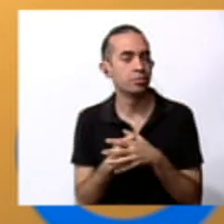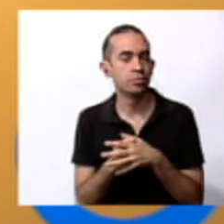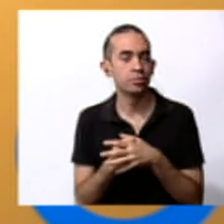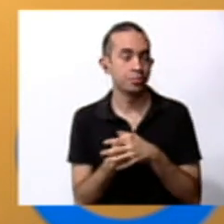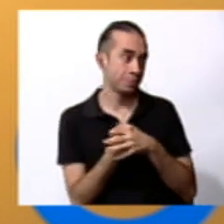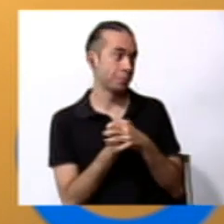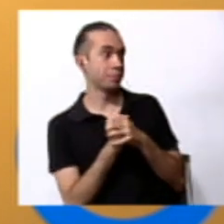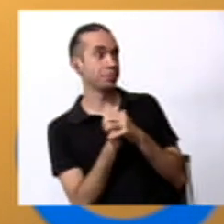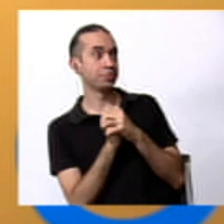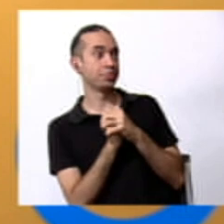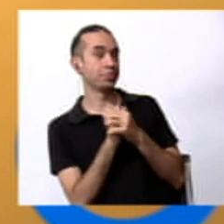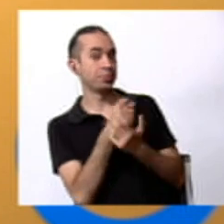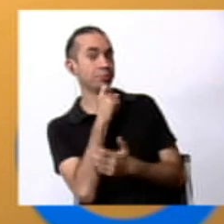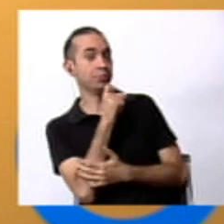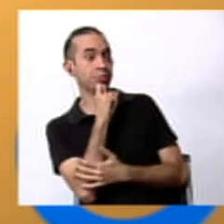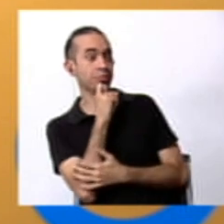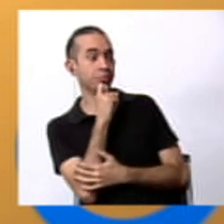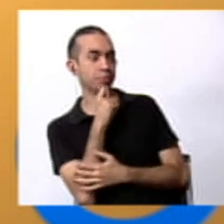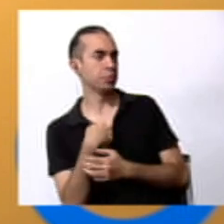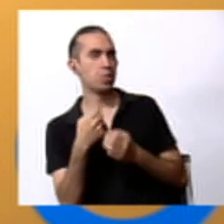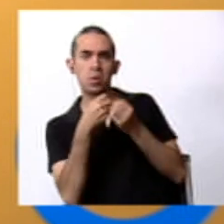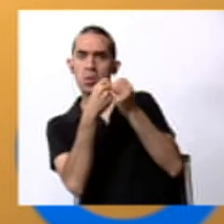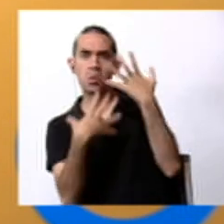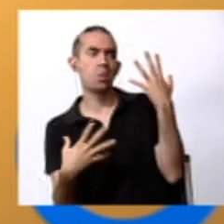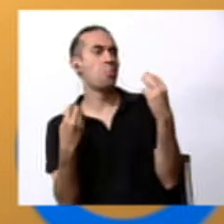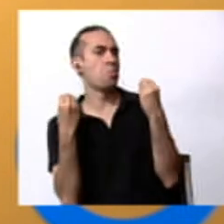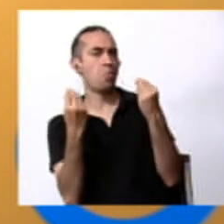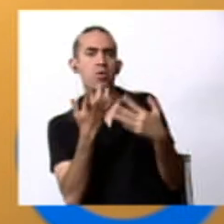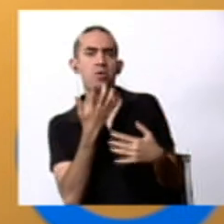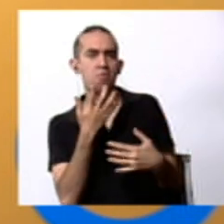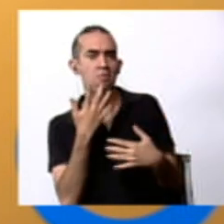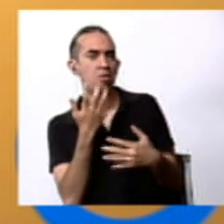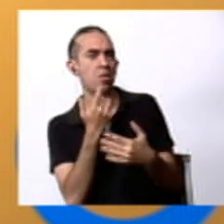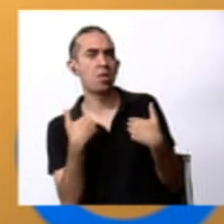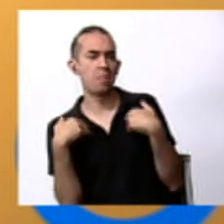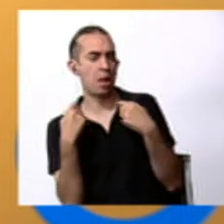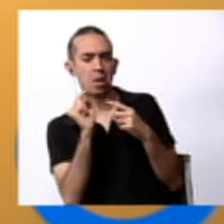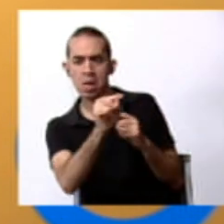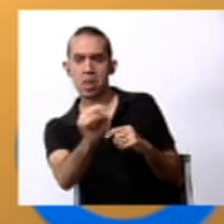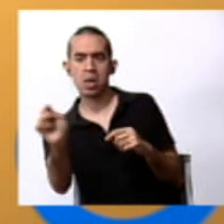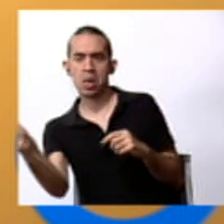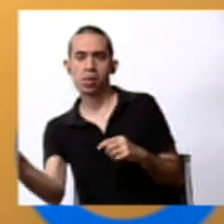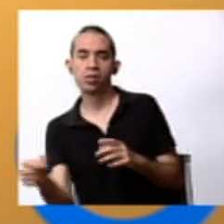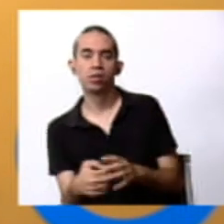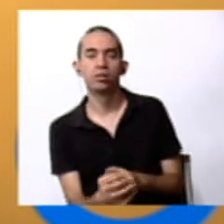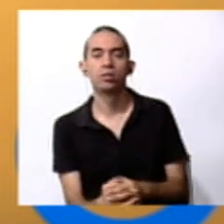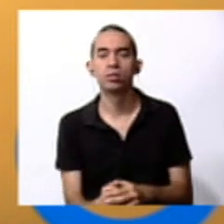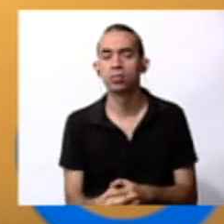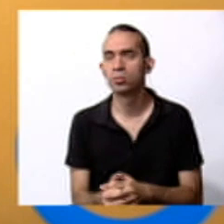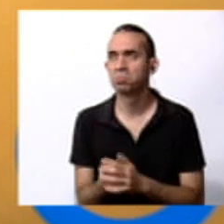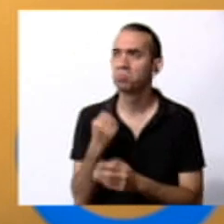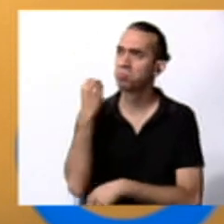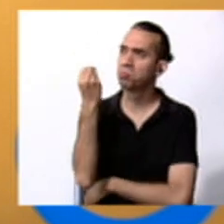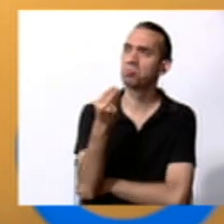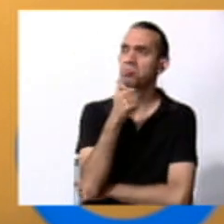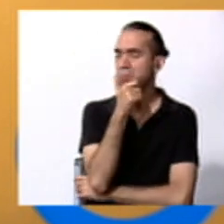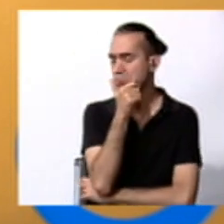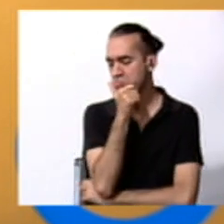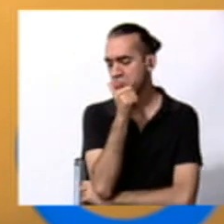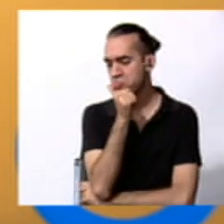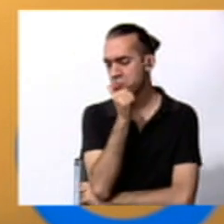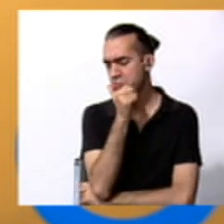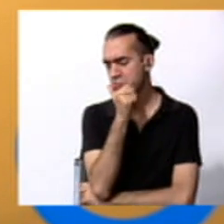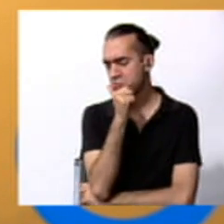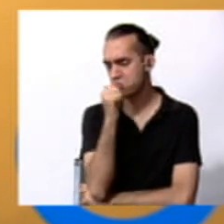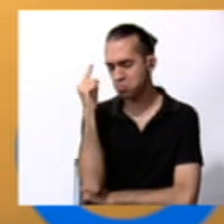Well, it's difficult. I have many favorite animals. What can we do?